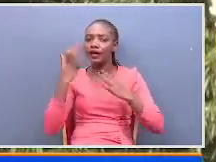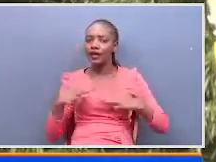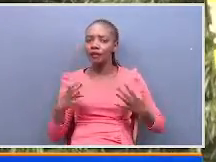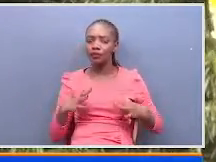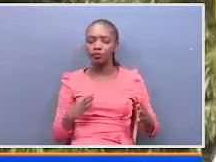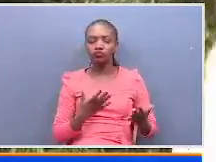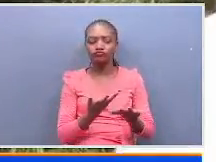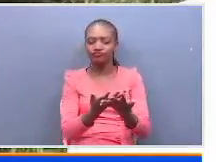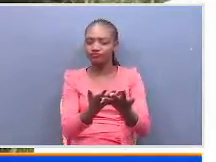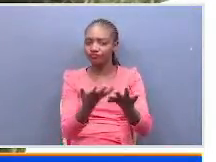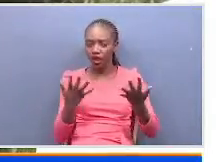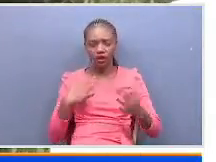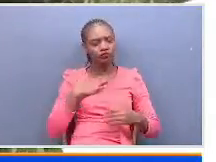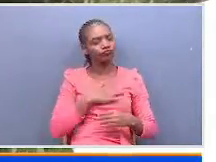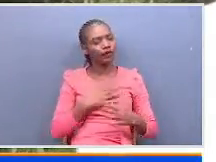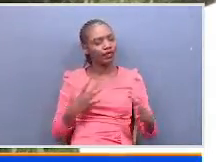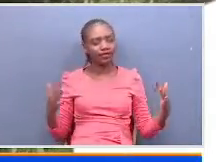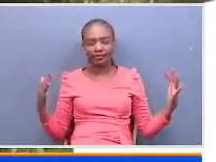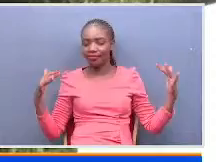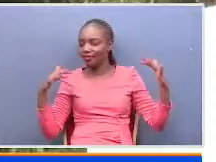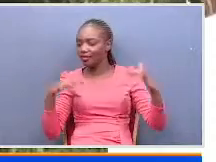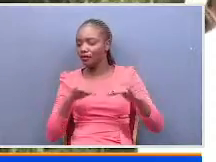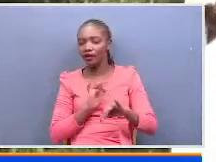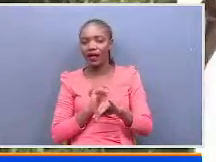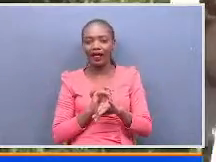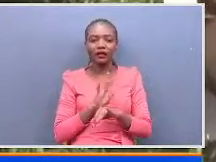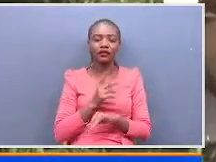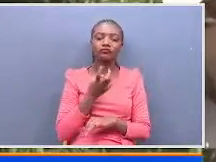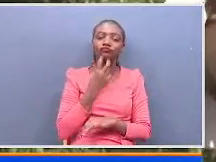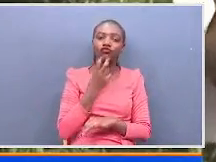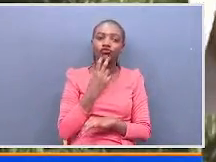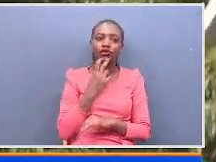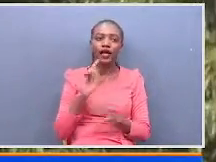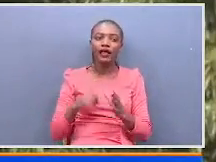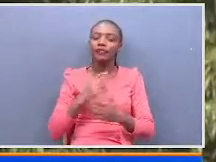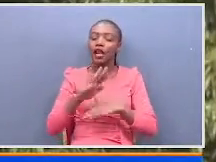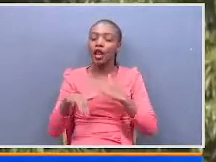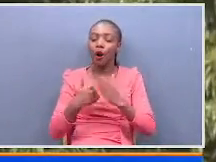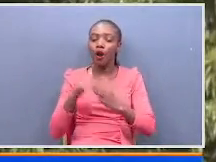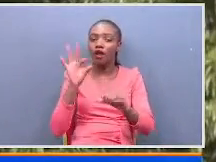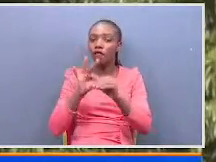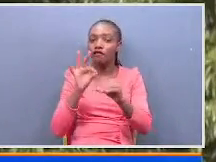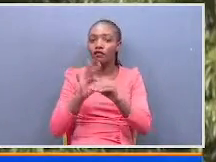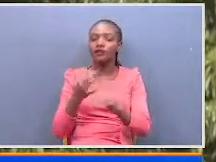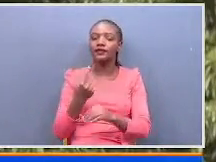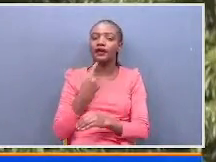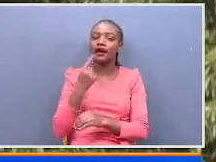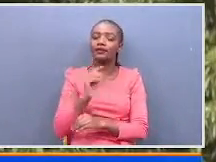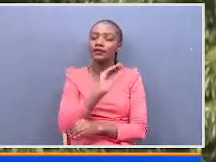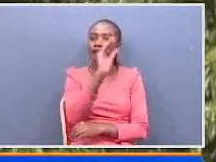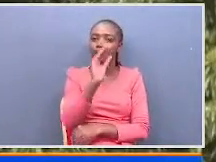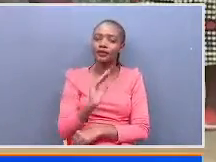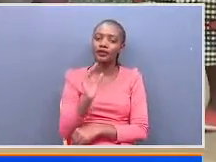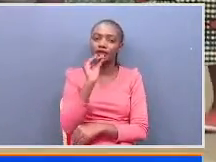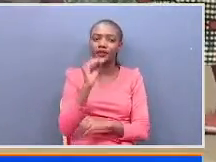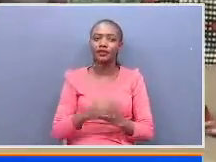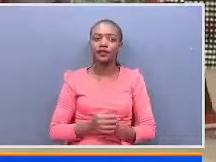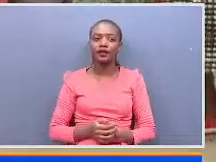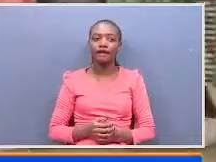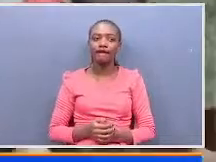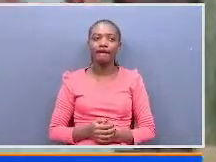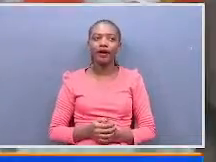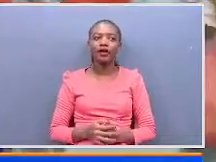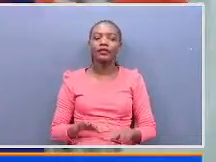jumla tujitokeze mapema na sisi sote tupige kura 100%.